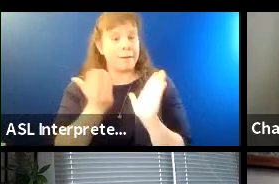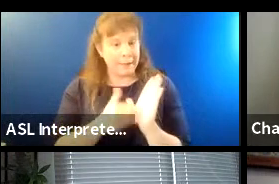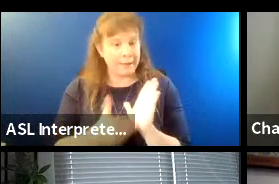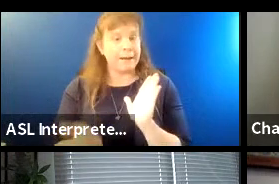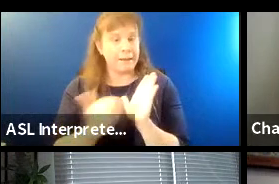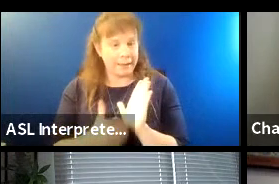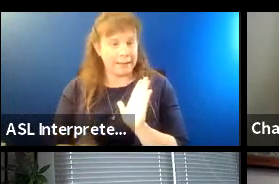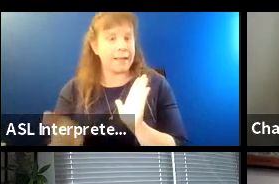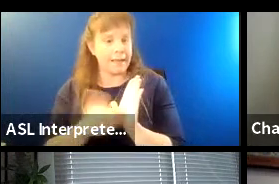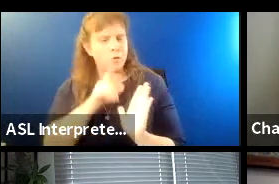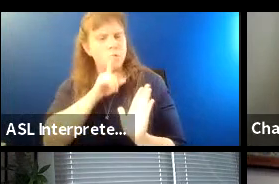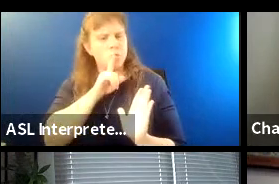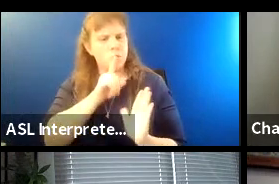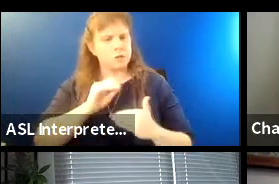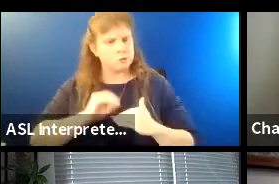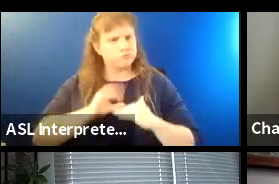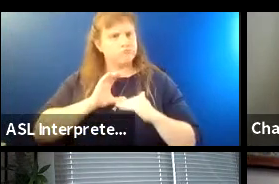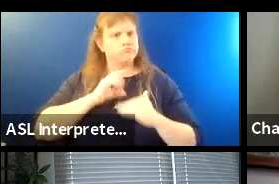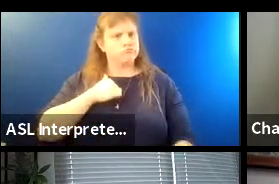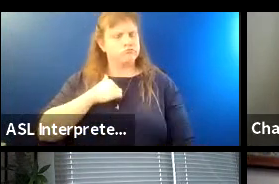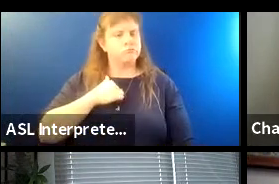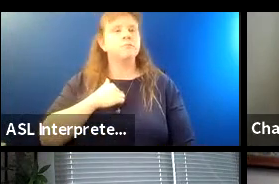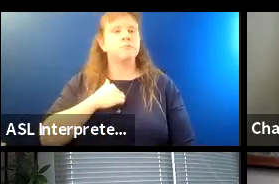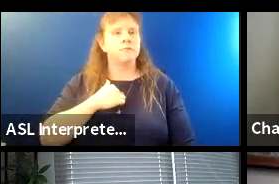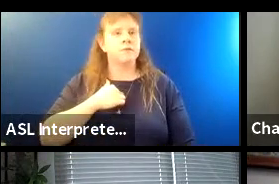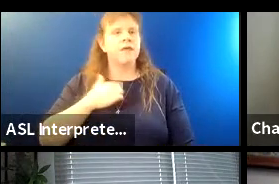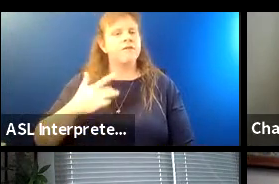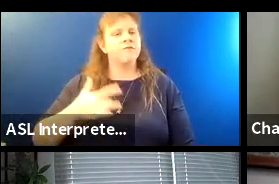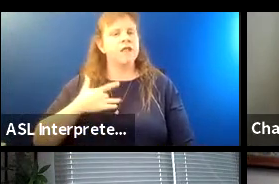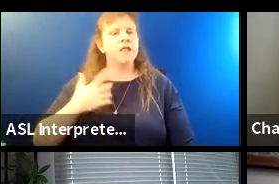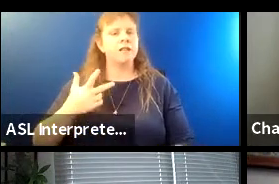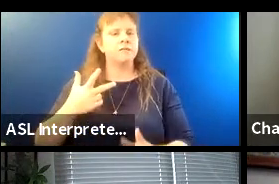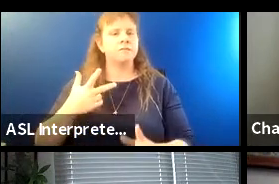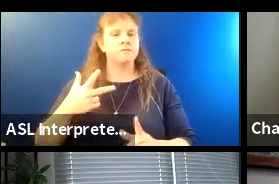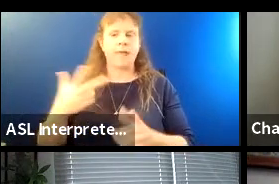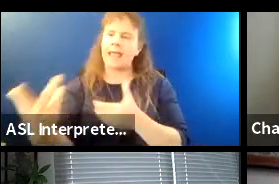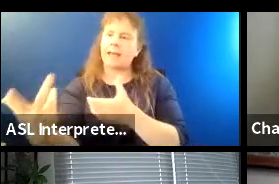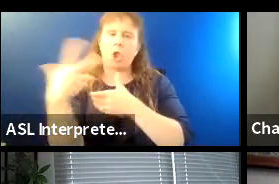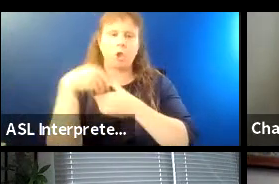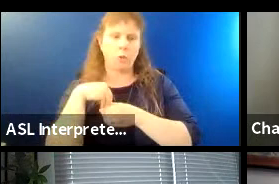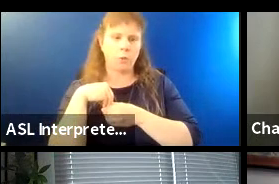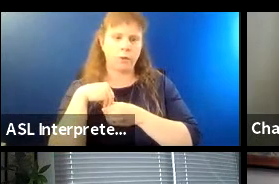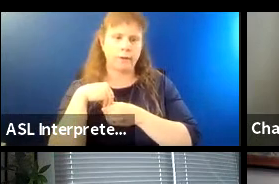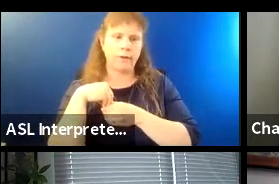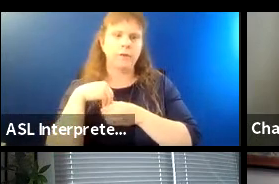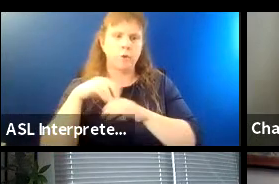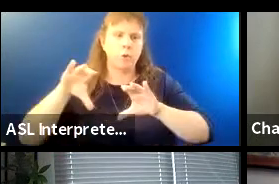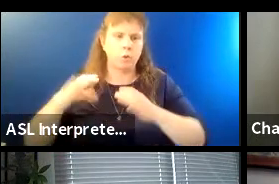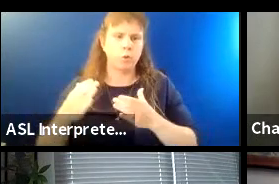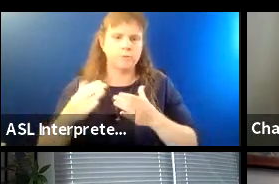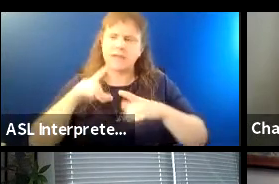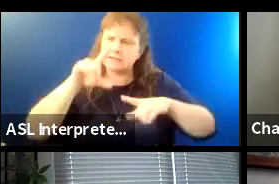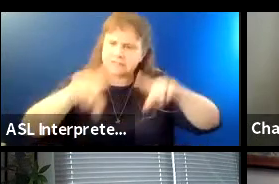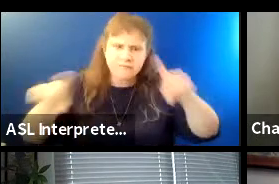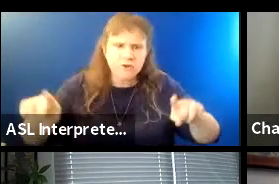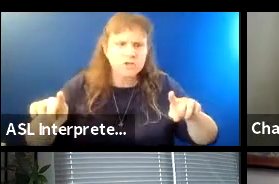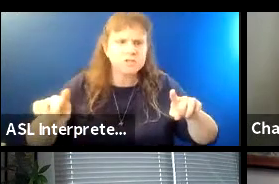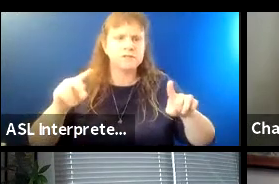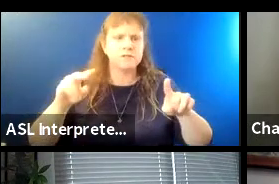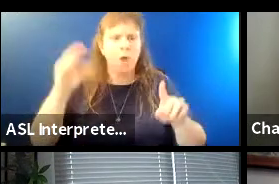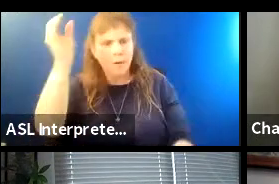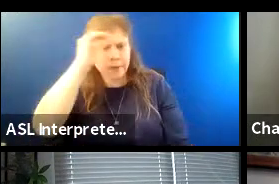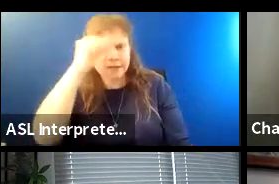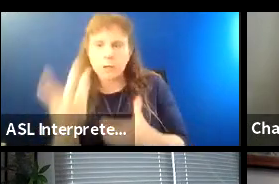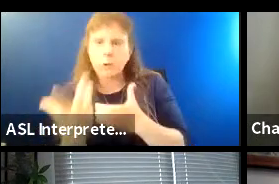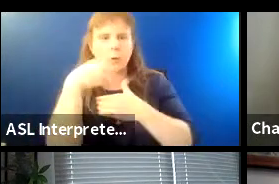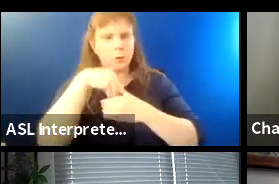was that the inclusiveness, the broad voices, the diverse voices that were included in this process were an